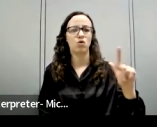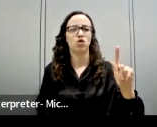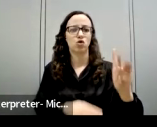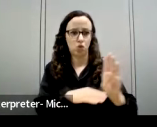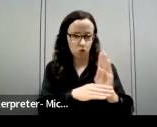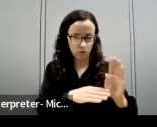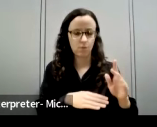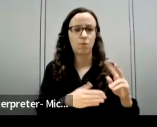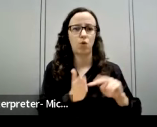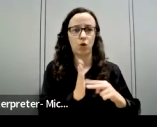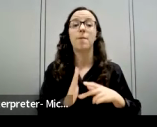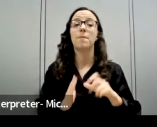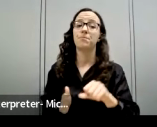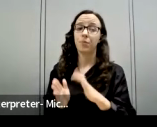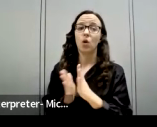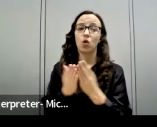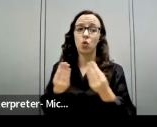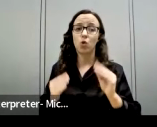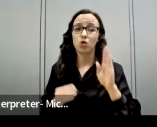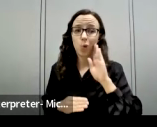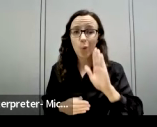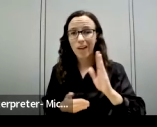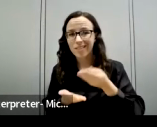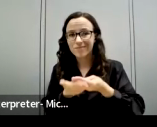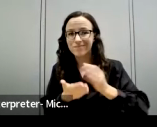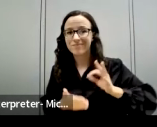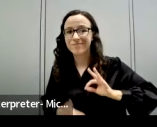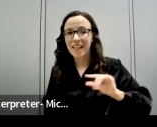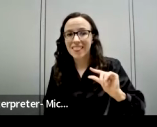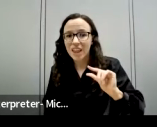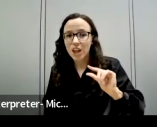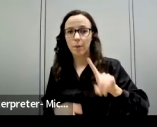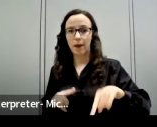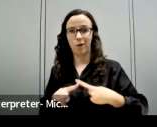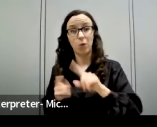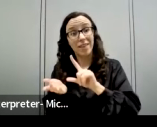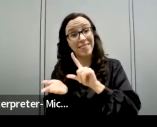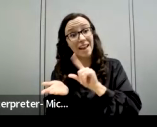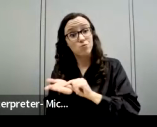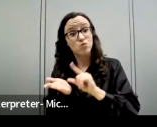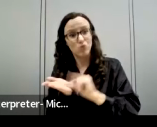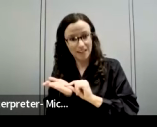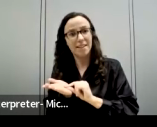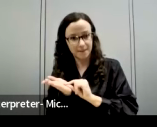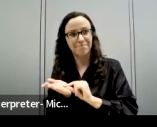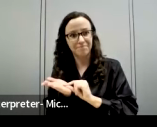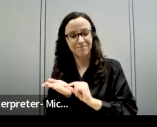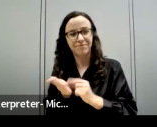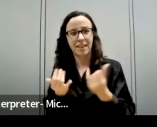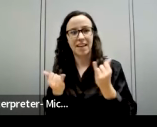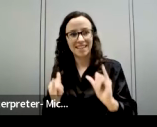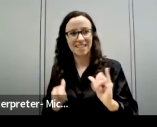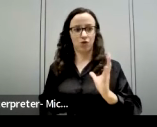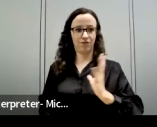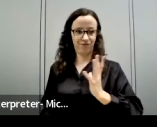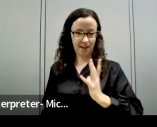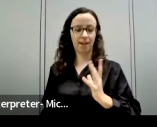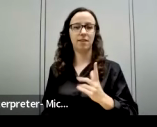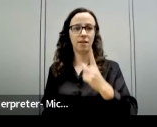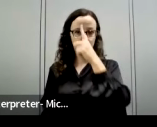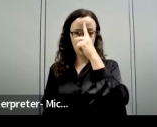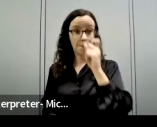the bookstore is going to make a little bit of money printing that for your student, it is still okay because